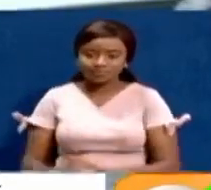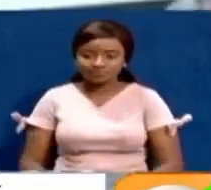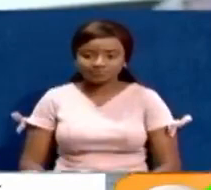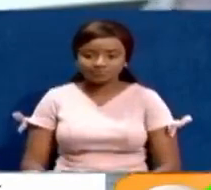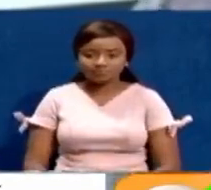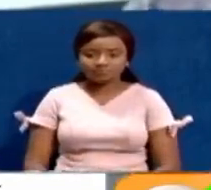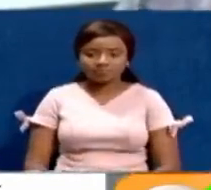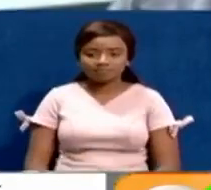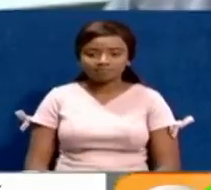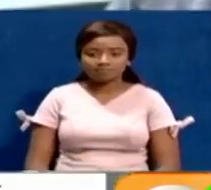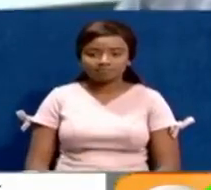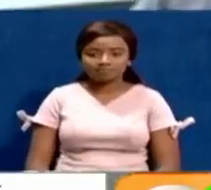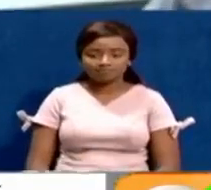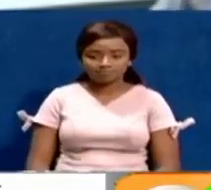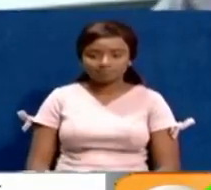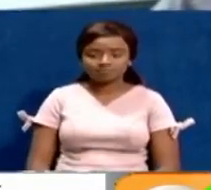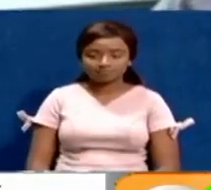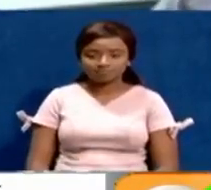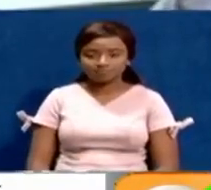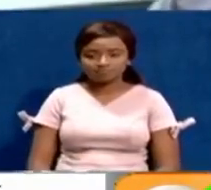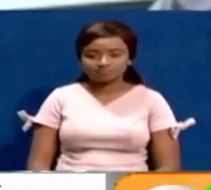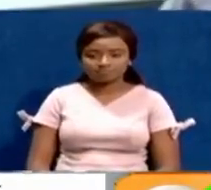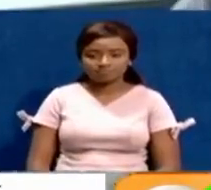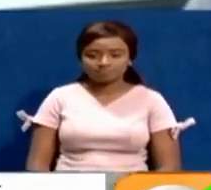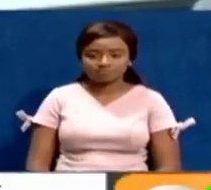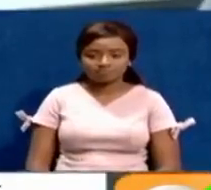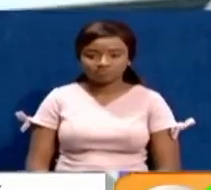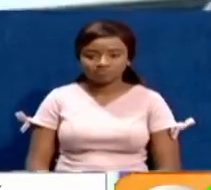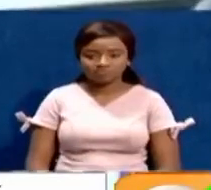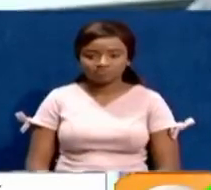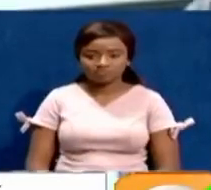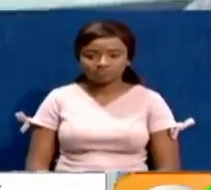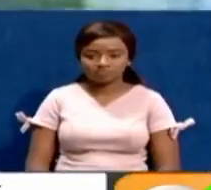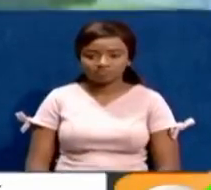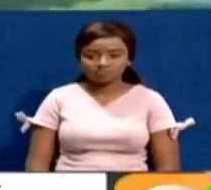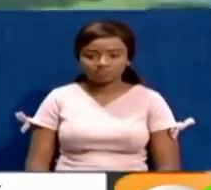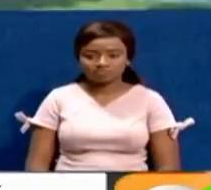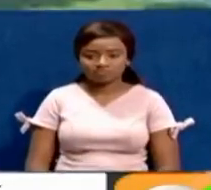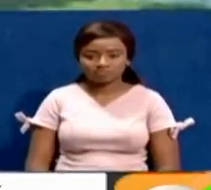nikaangana na hiyo mnyama nikamfukuza hadi akaanini. Bado akaachilia jamaa.